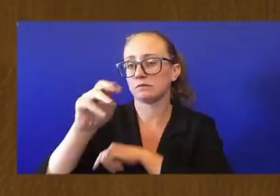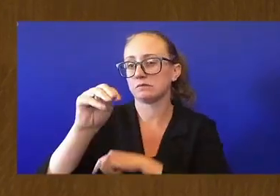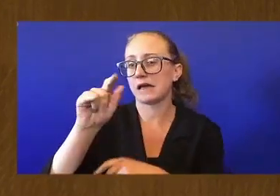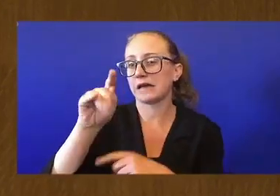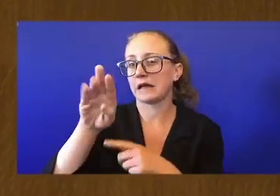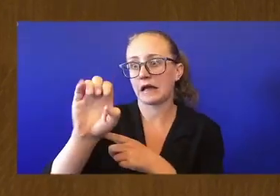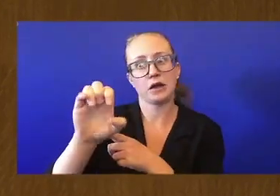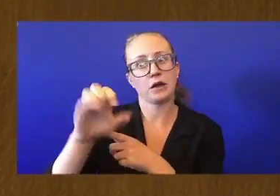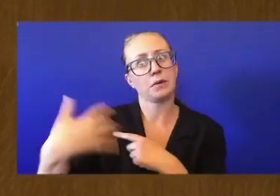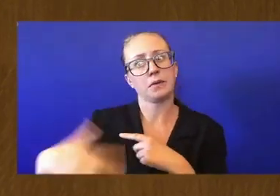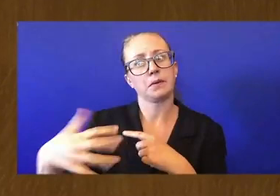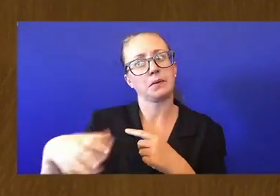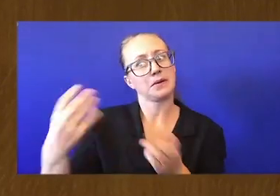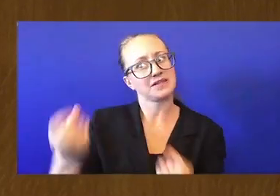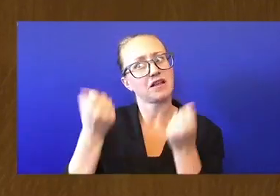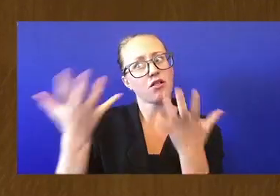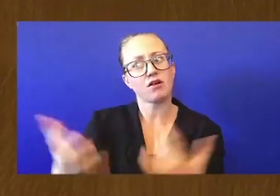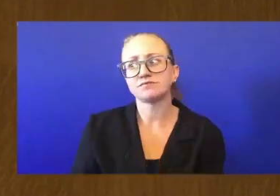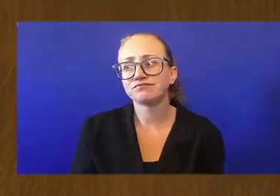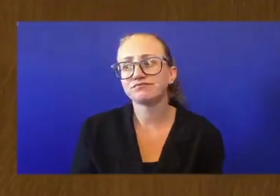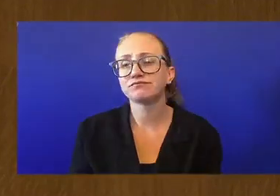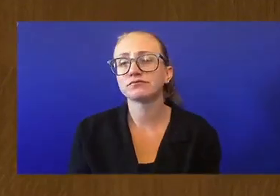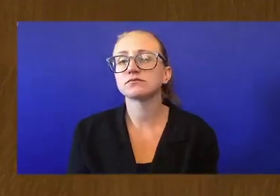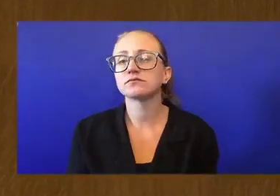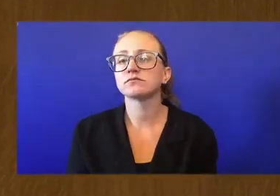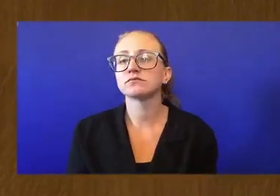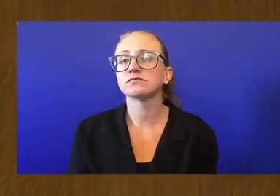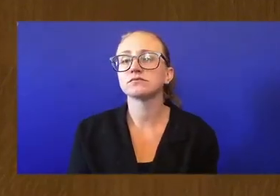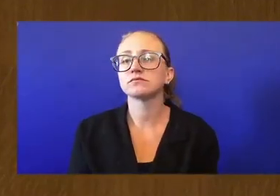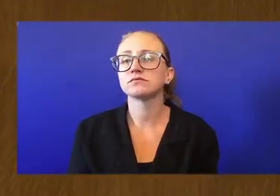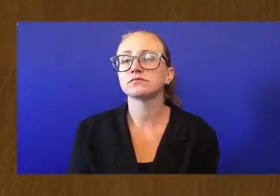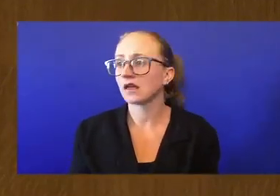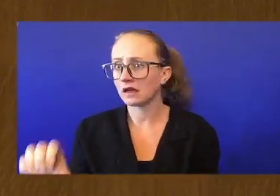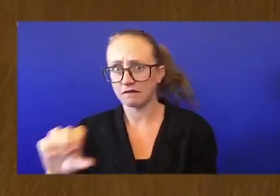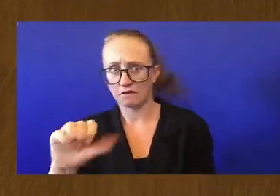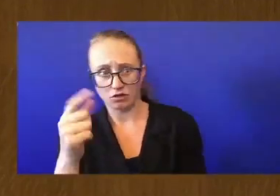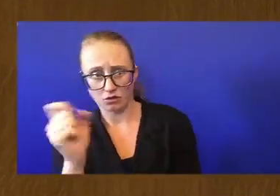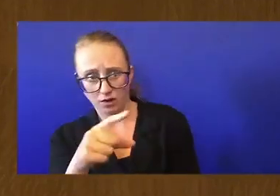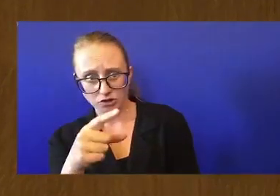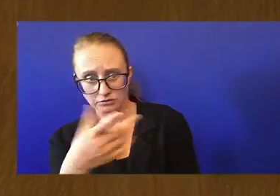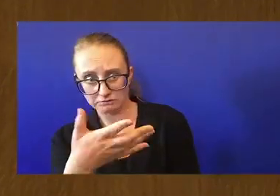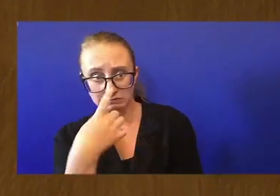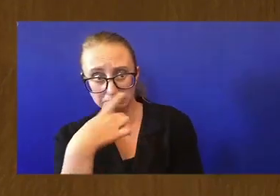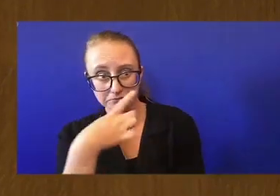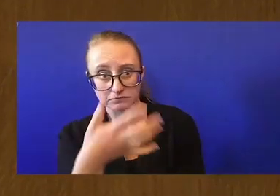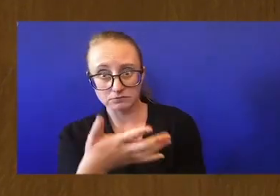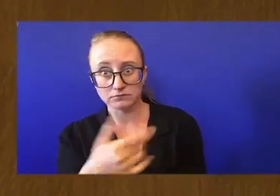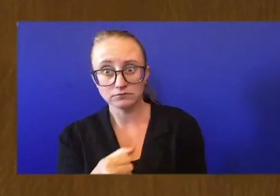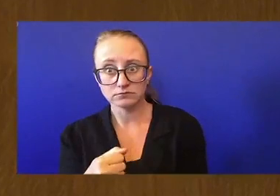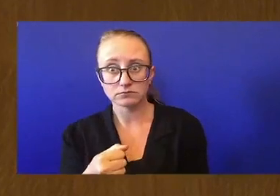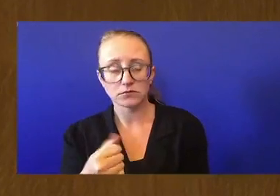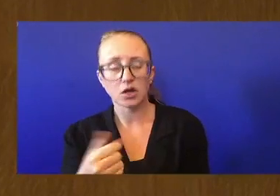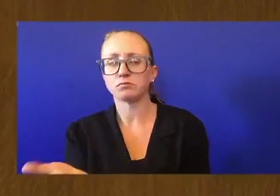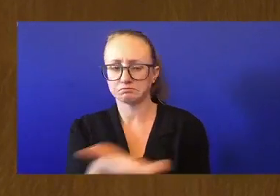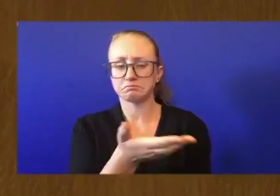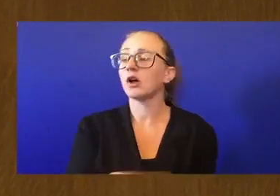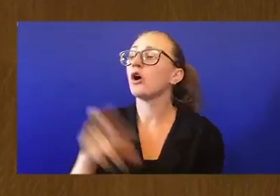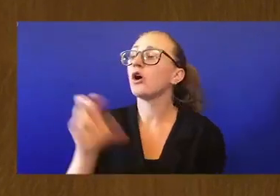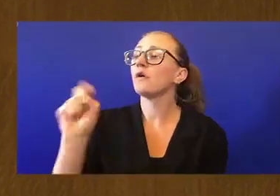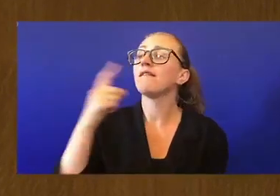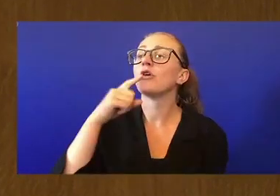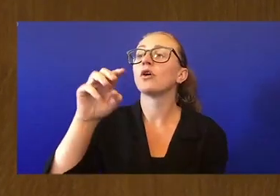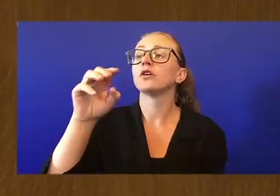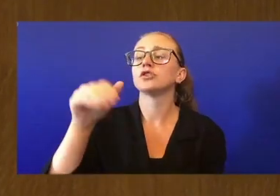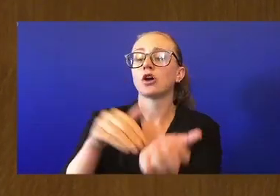I got another question. Do you want to yield back? Go ahead, go ahead. Okay. This is for Dr.